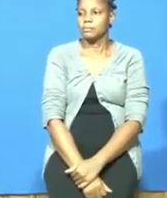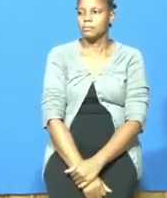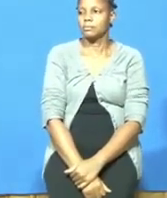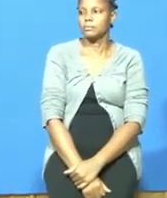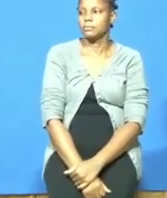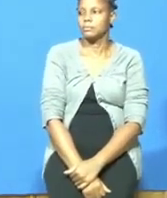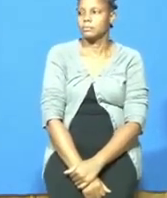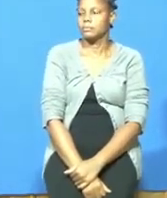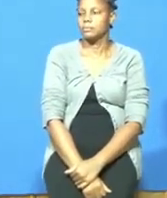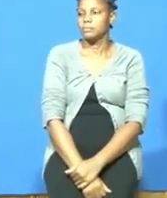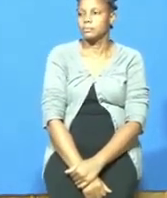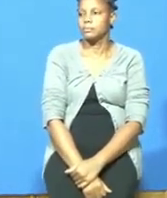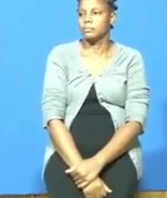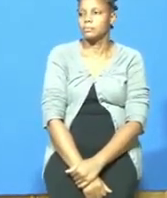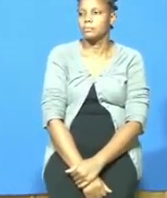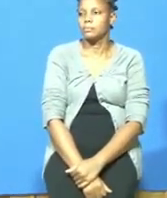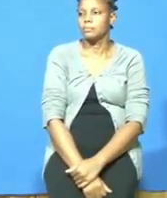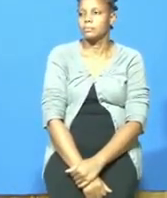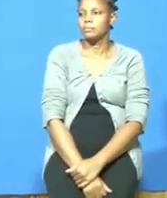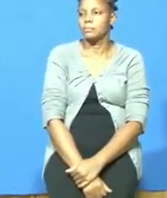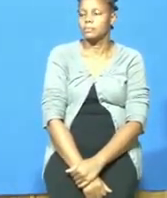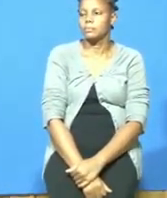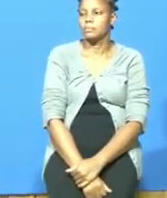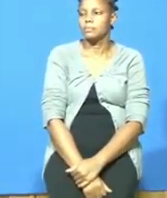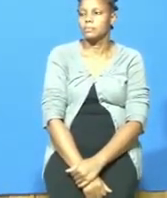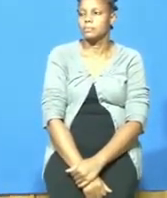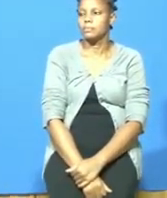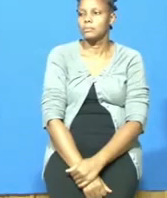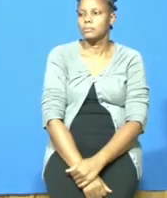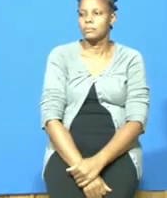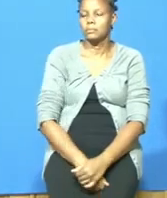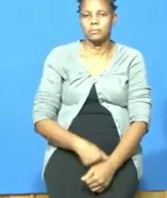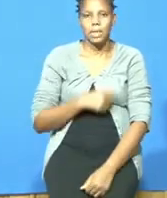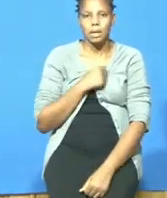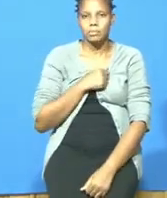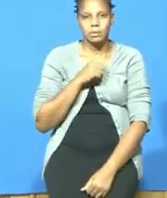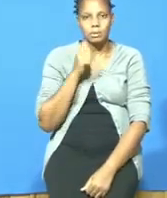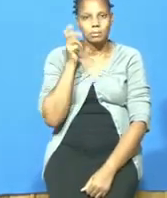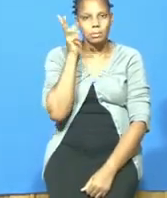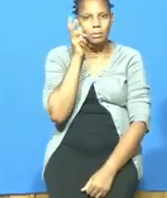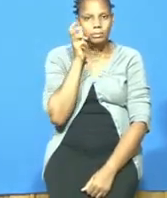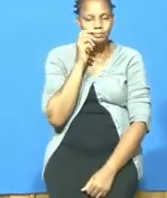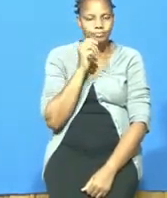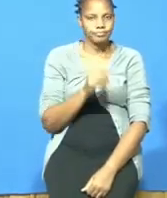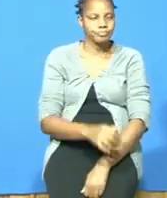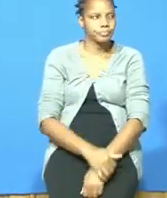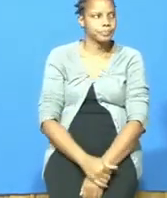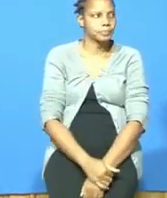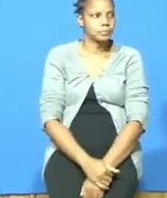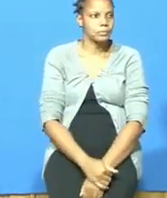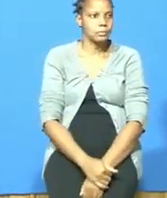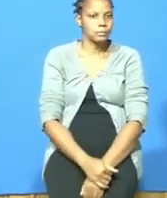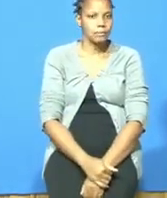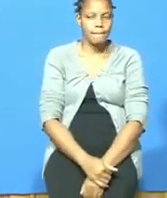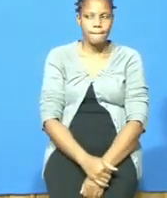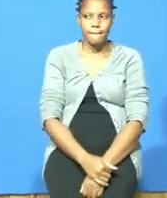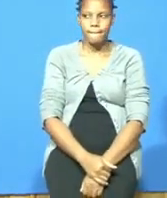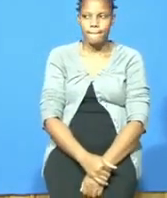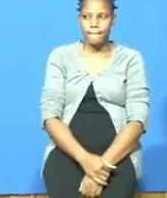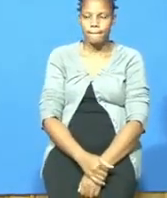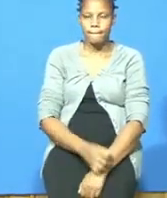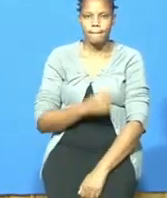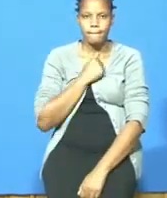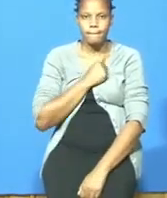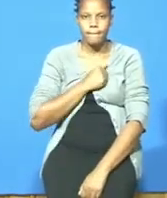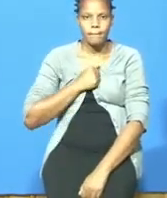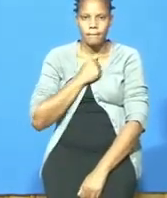Hello, everyone. It is now family time. We are happy to have Miss Susan Brown. She's a substance abuse officer